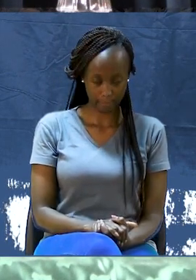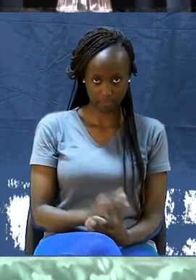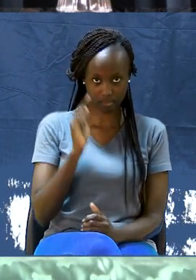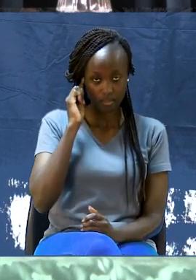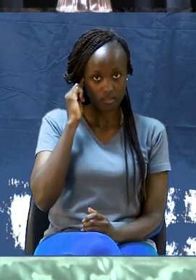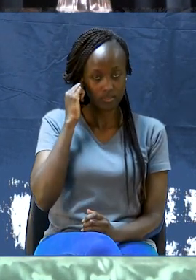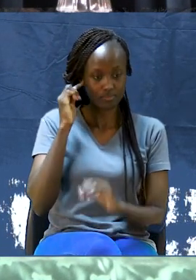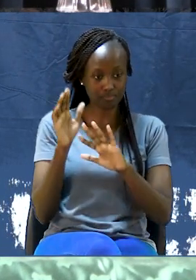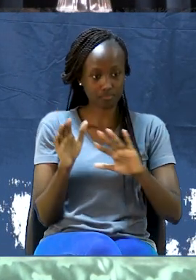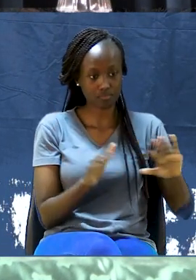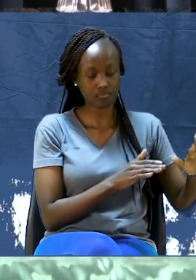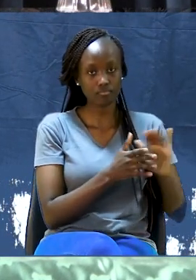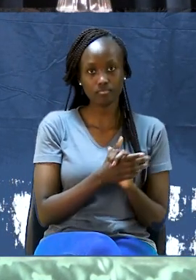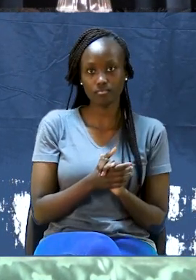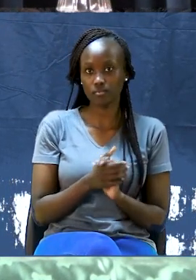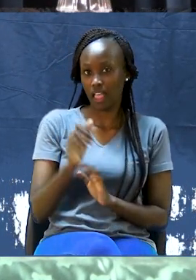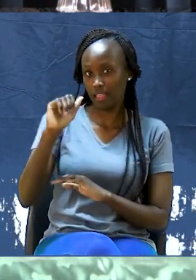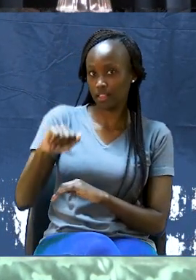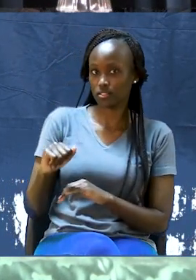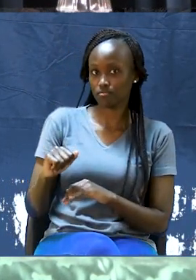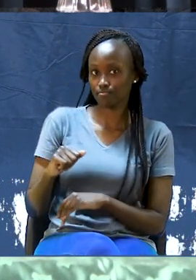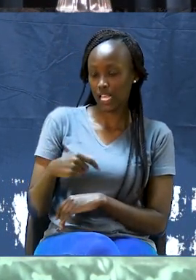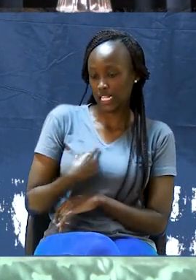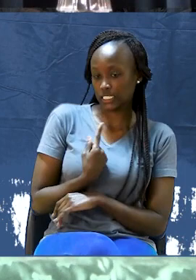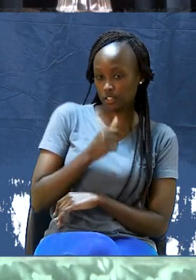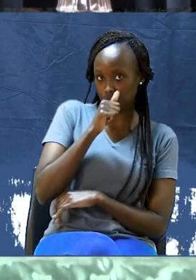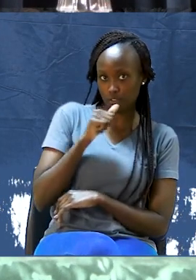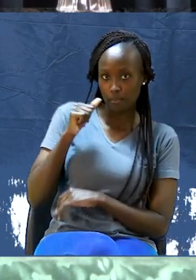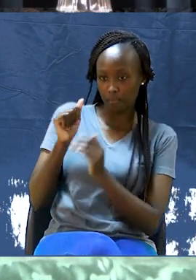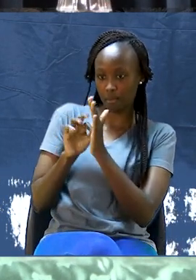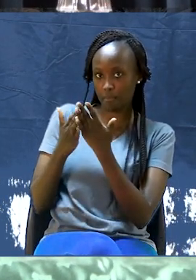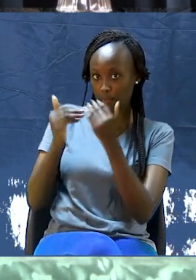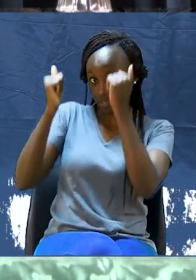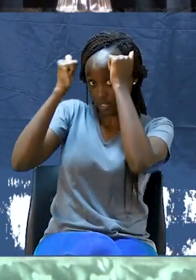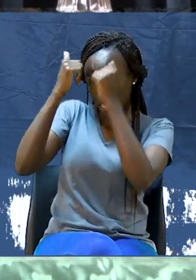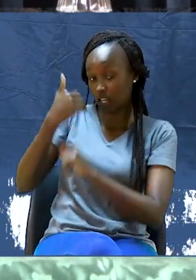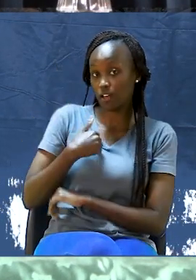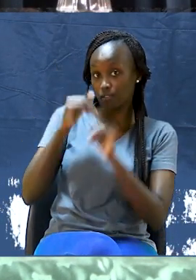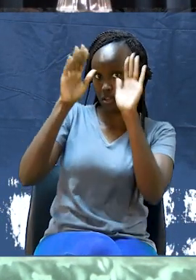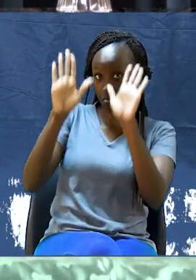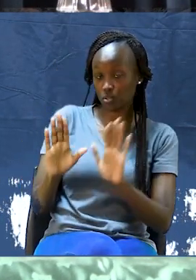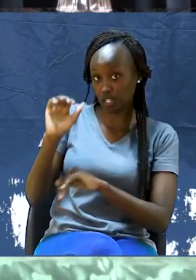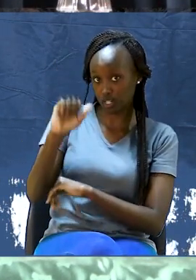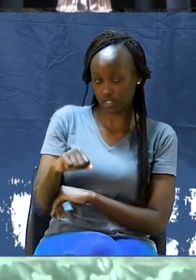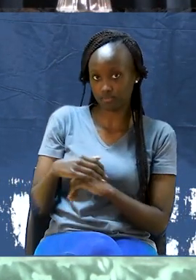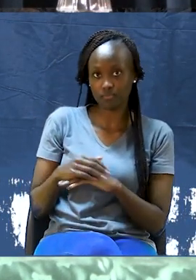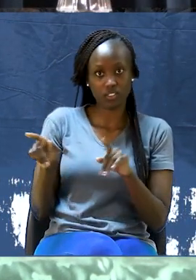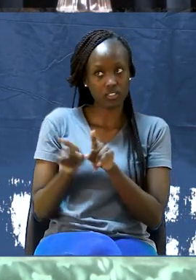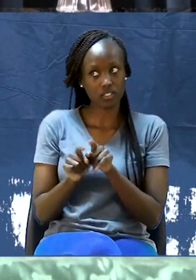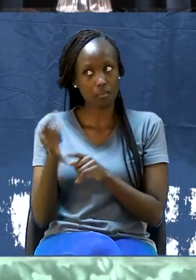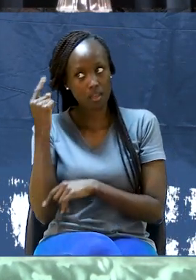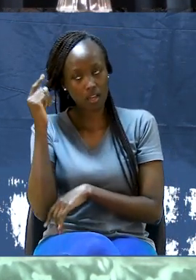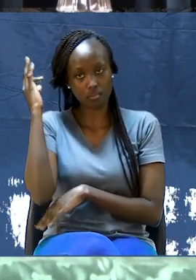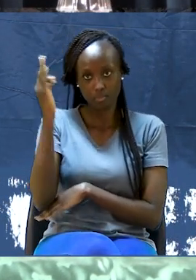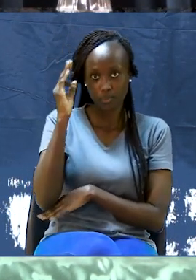Besides personal Bible study that we have reflected a lot on since the beginning of the week and listening to